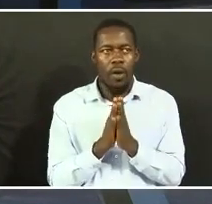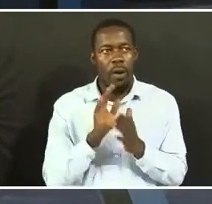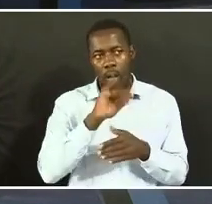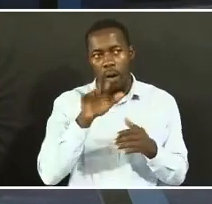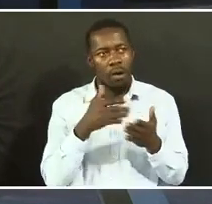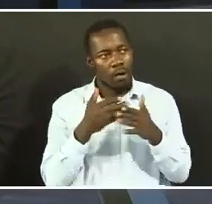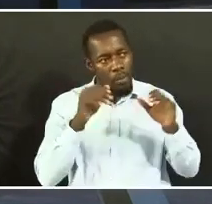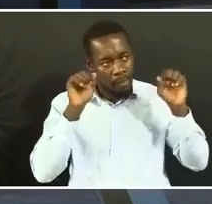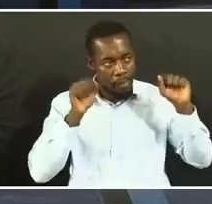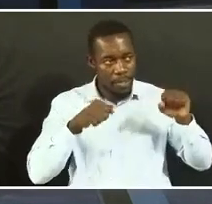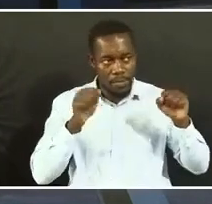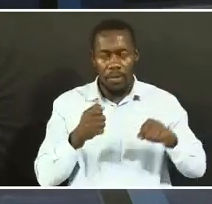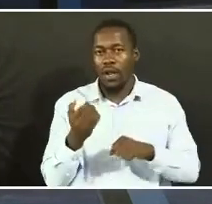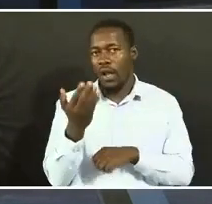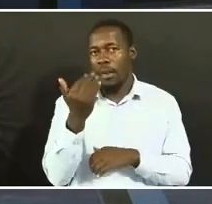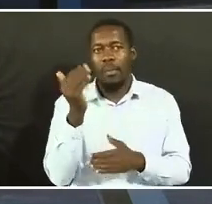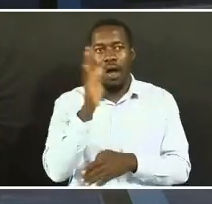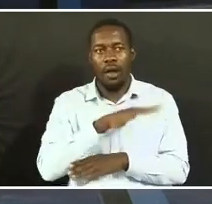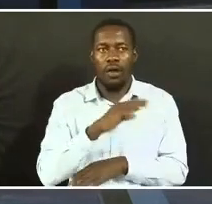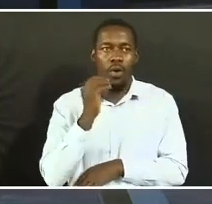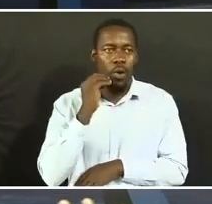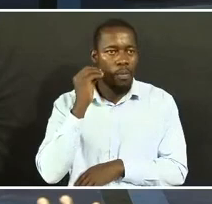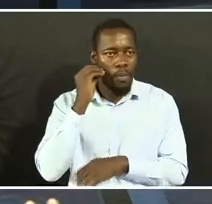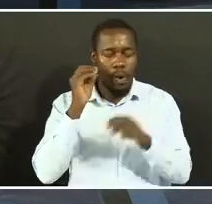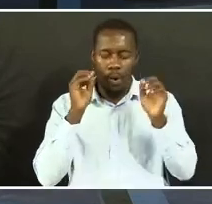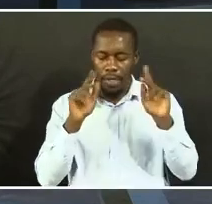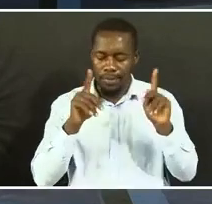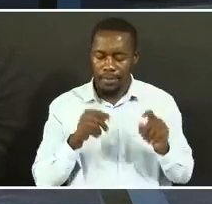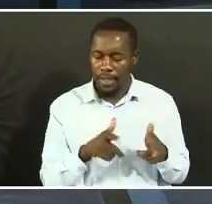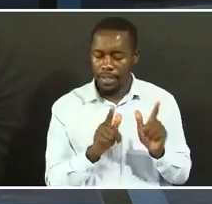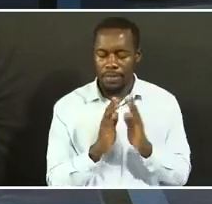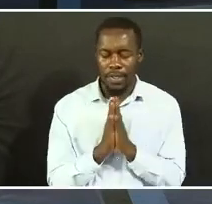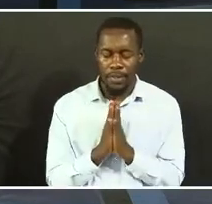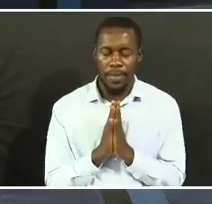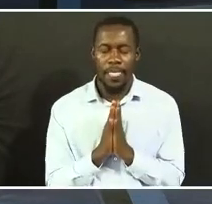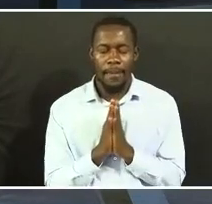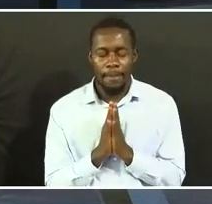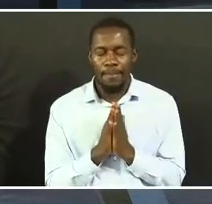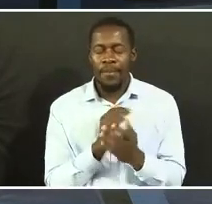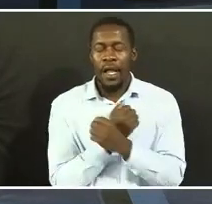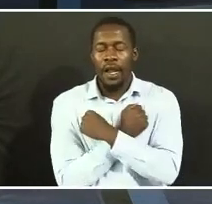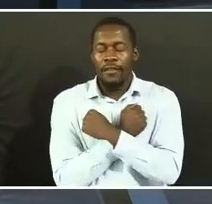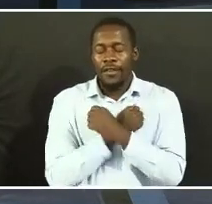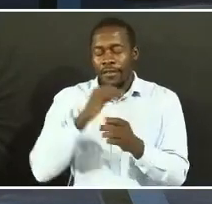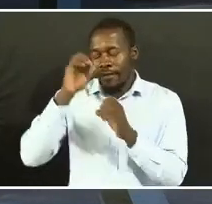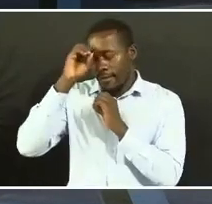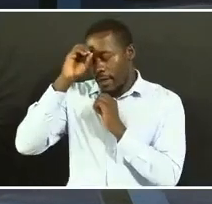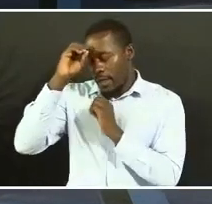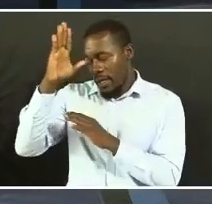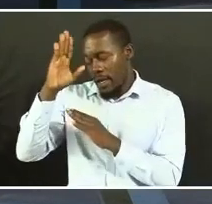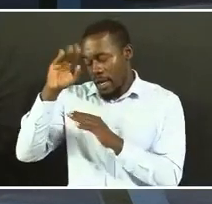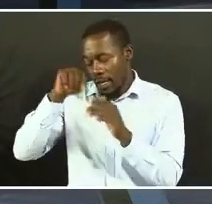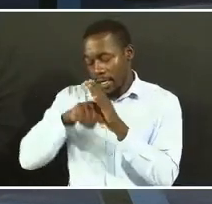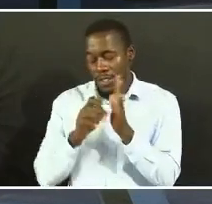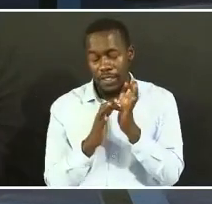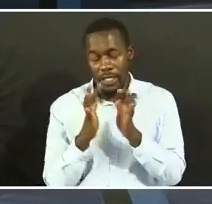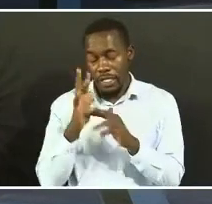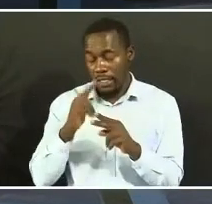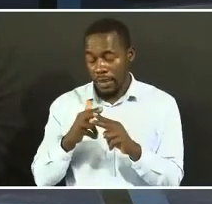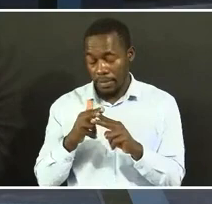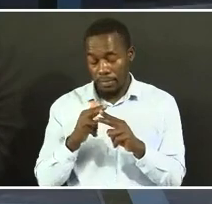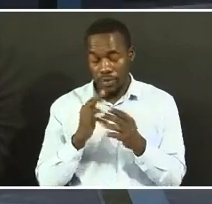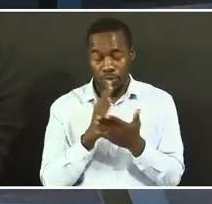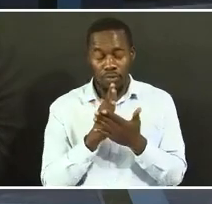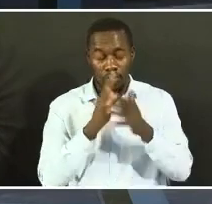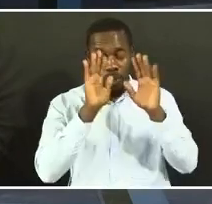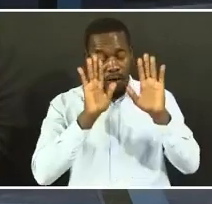can return back home. Shall we pray? Our loving Father, in Jesus' name, it's a wonderful privilege